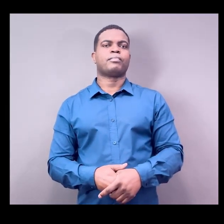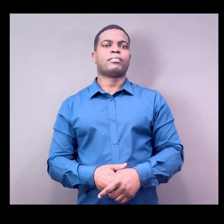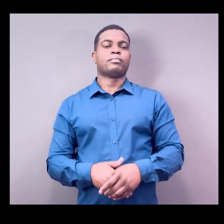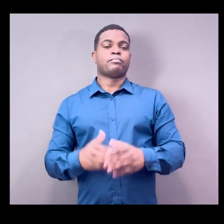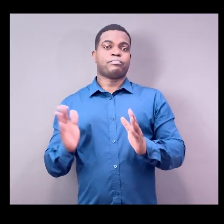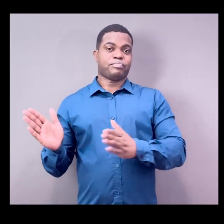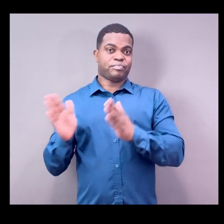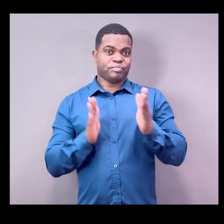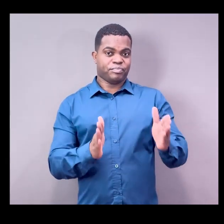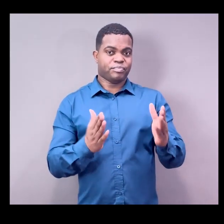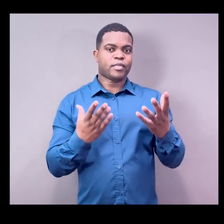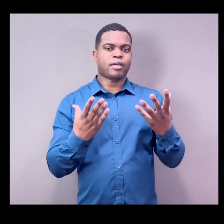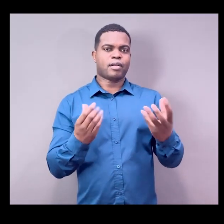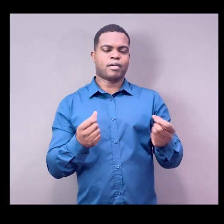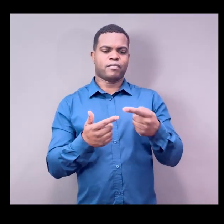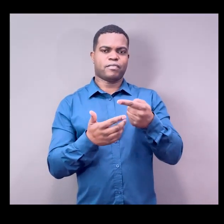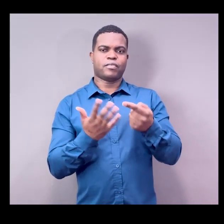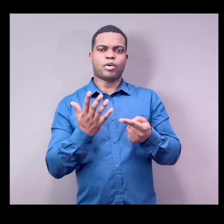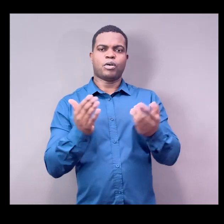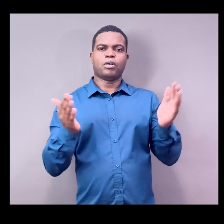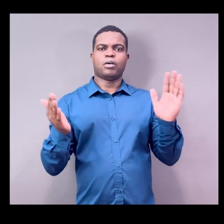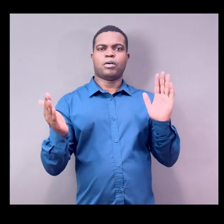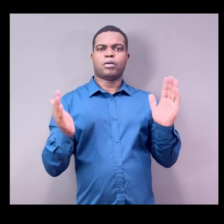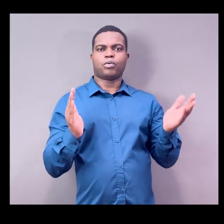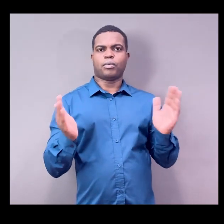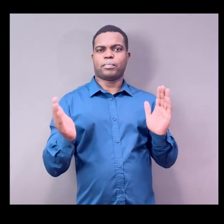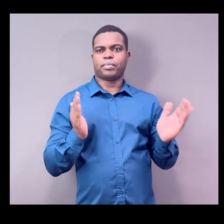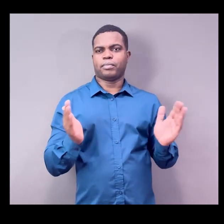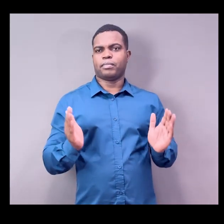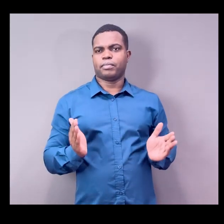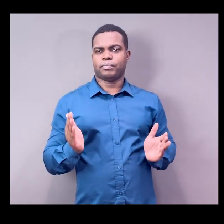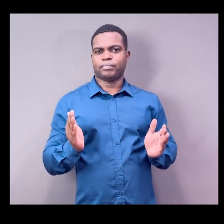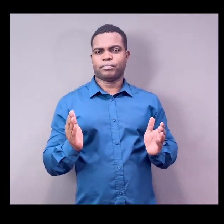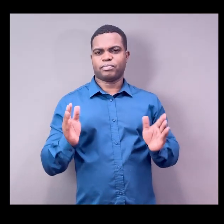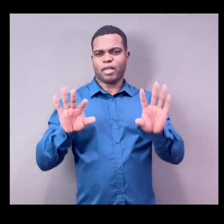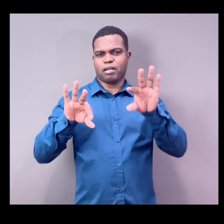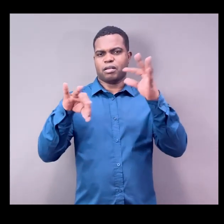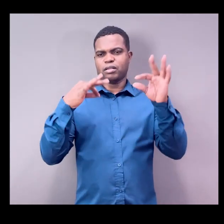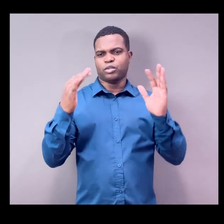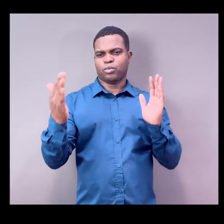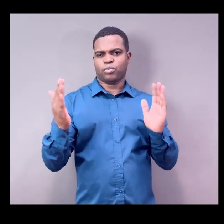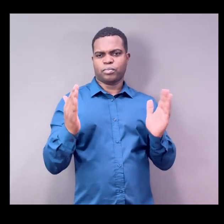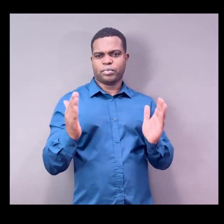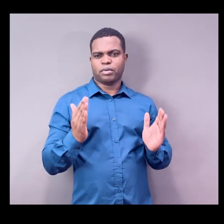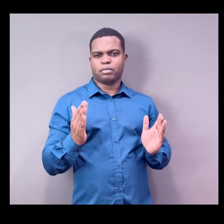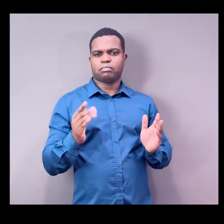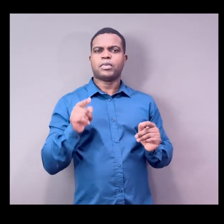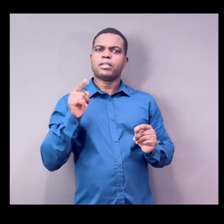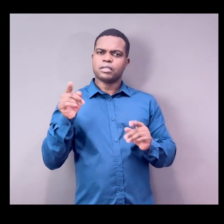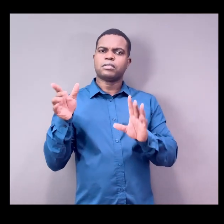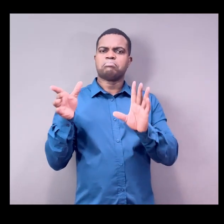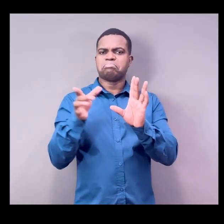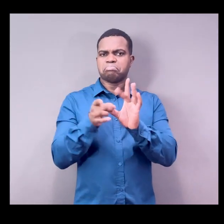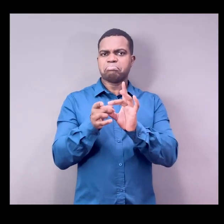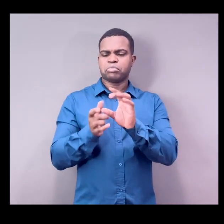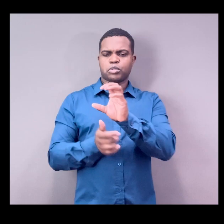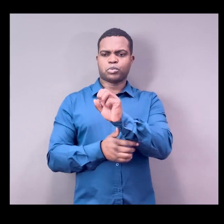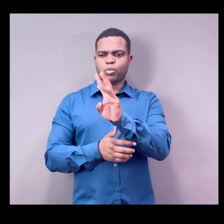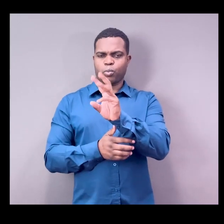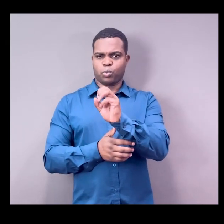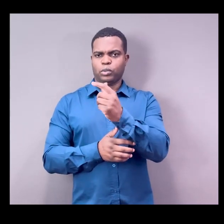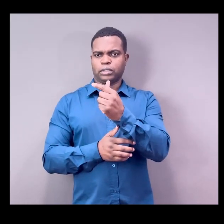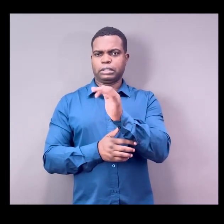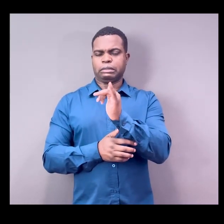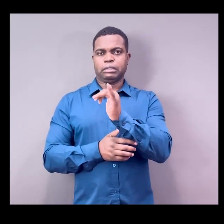So we also have comparative analysis. Comparative analysis is